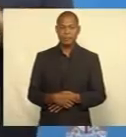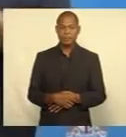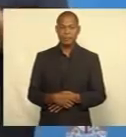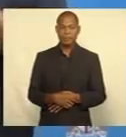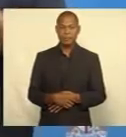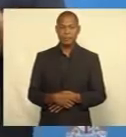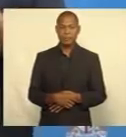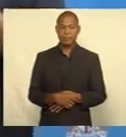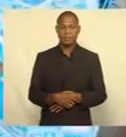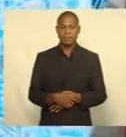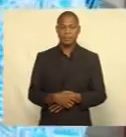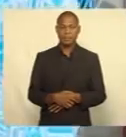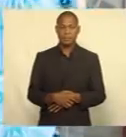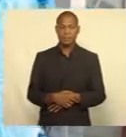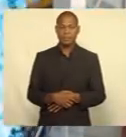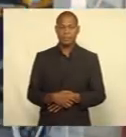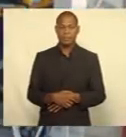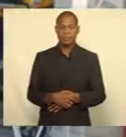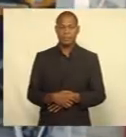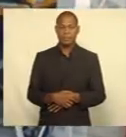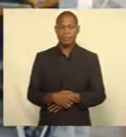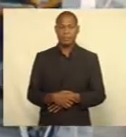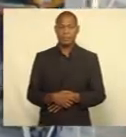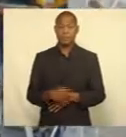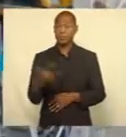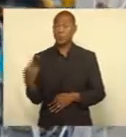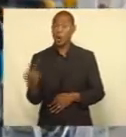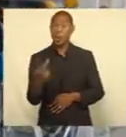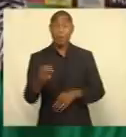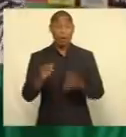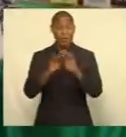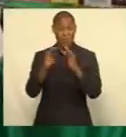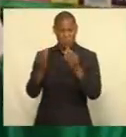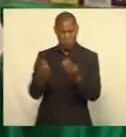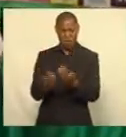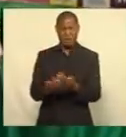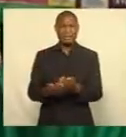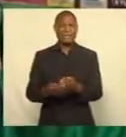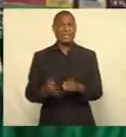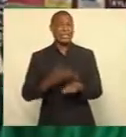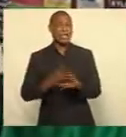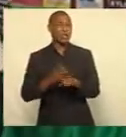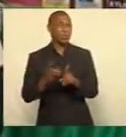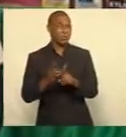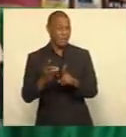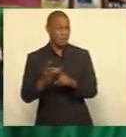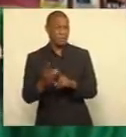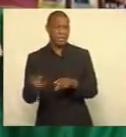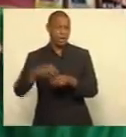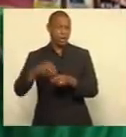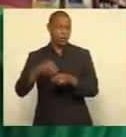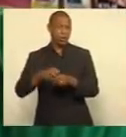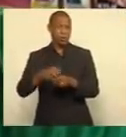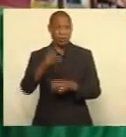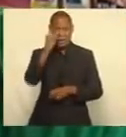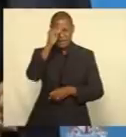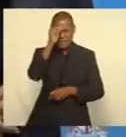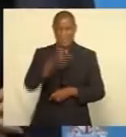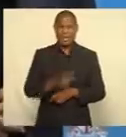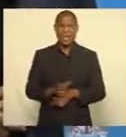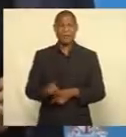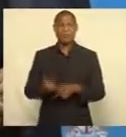is proven otherwise. Around the world, new variants have emerged, including India, where many travelers are arriving